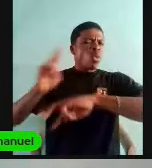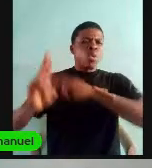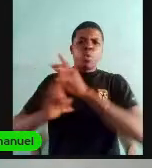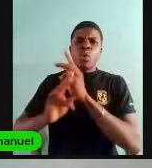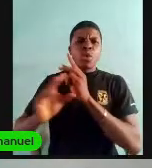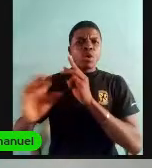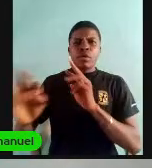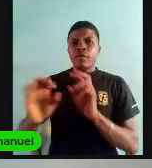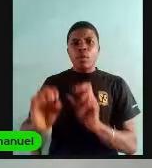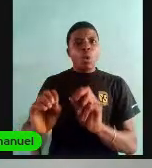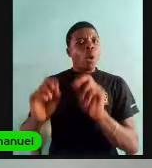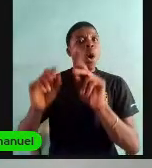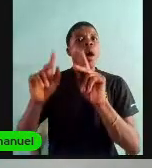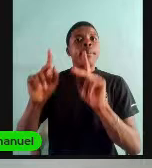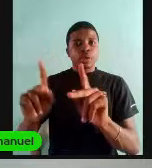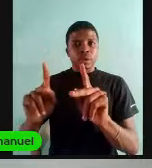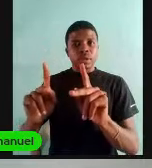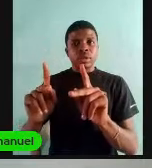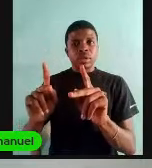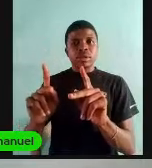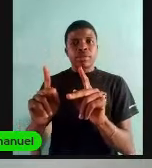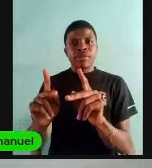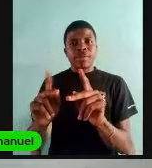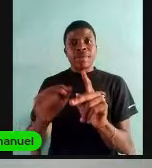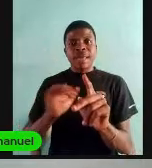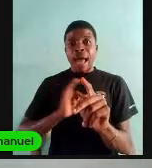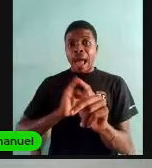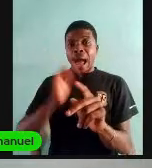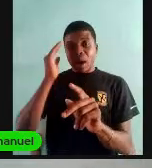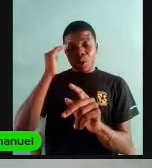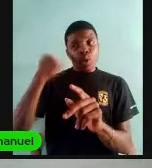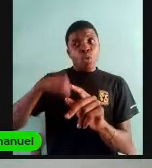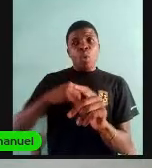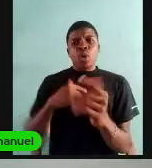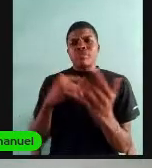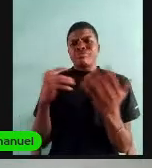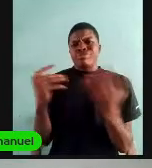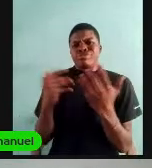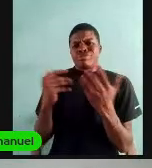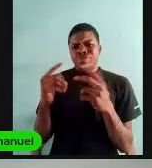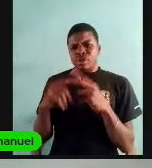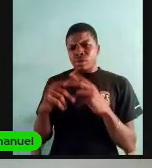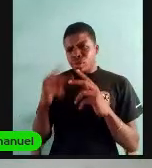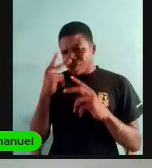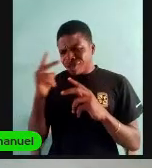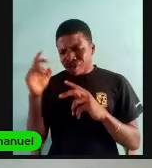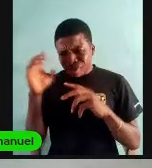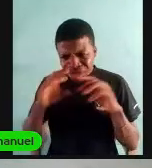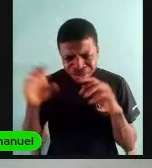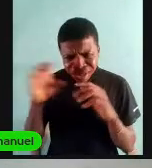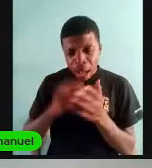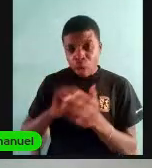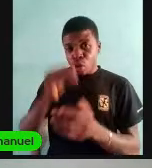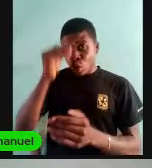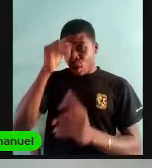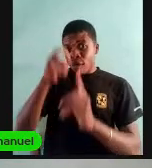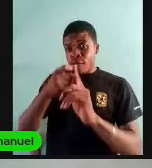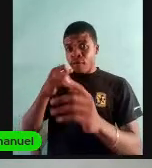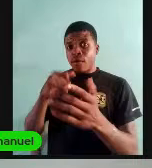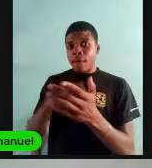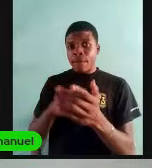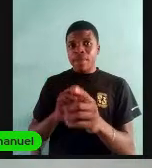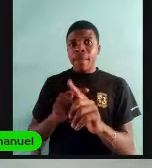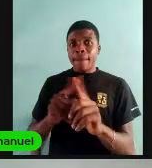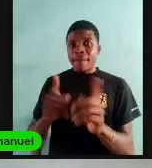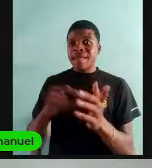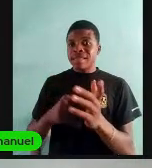curiosity, and don't be afraid to explore, experiment, and learn from mistakes. So I don't know if you